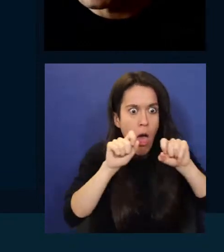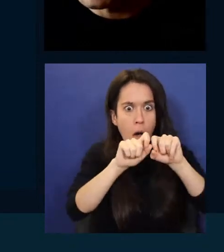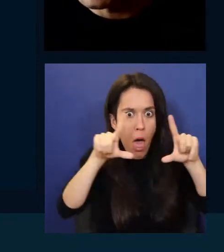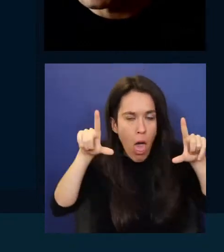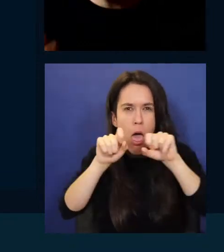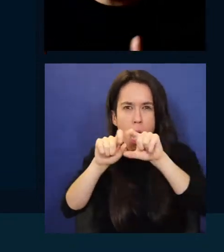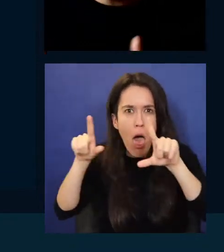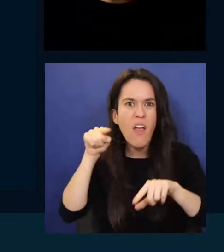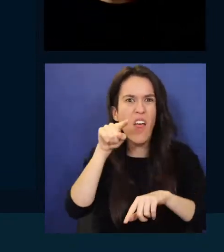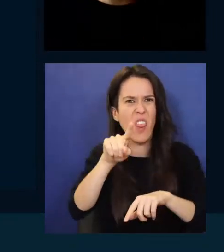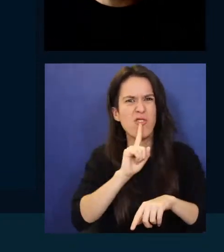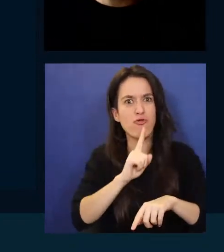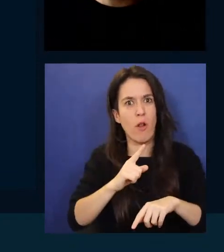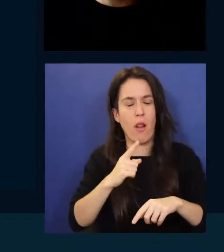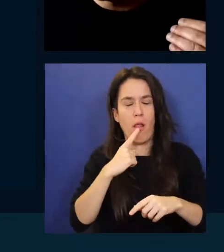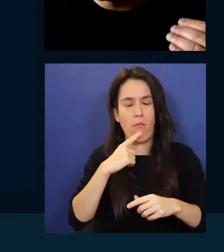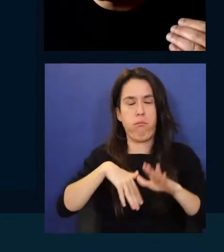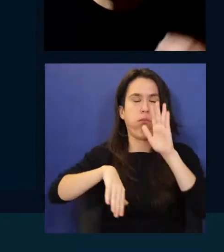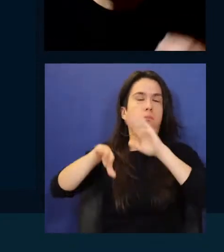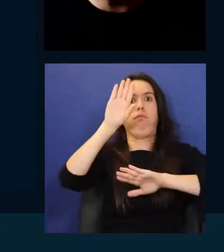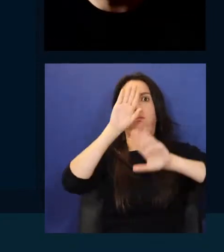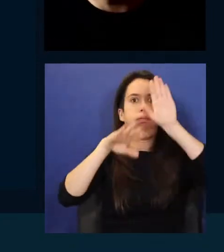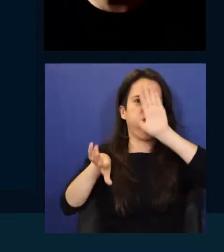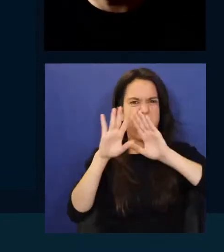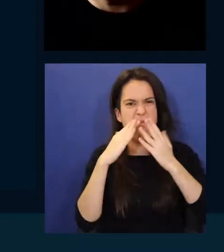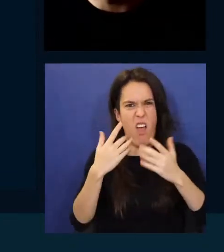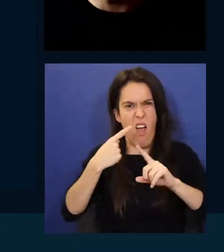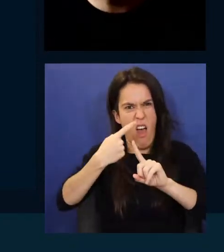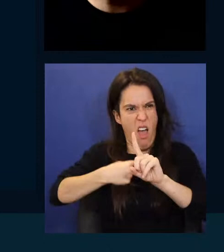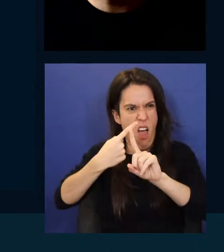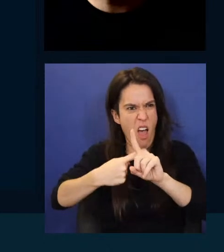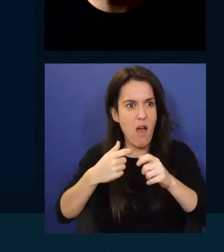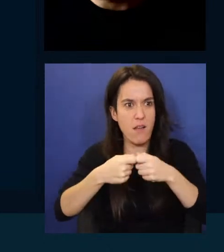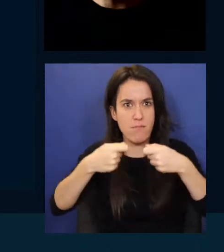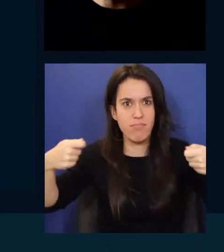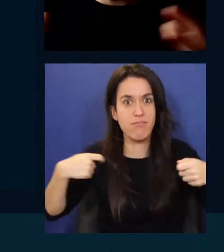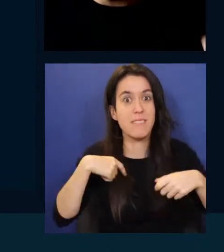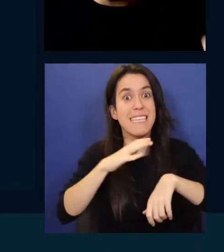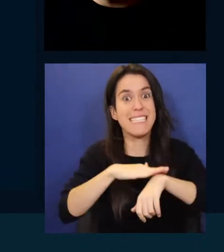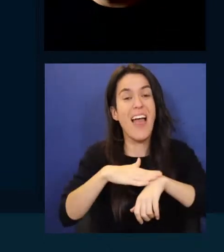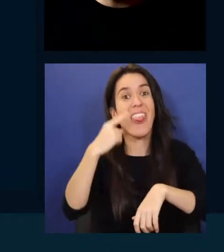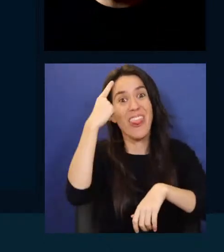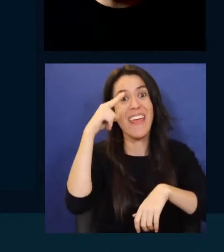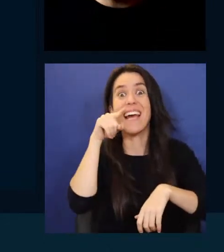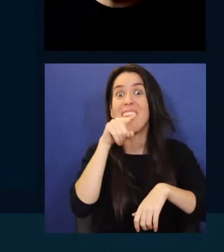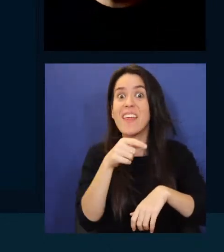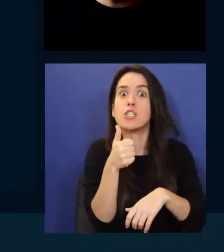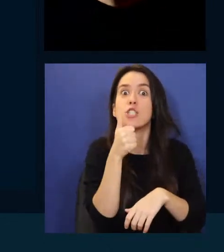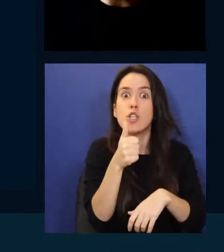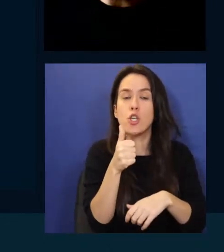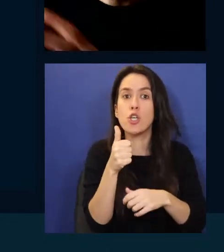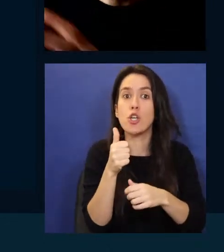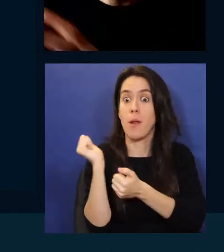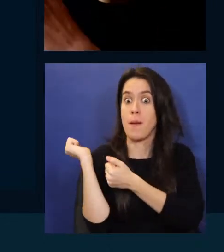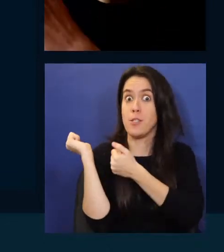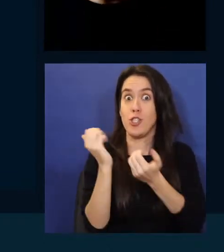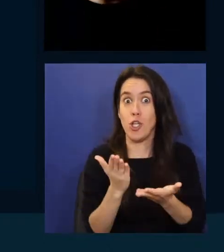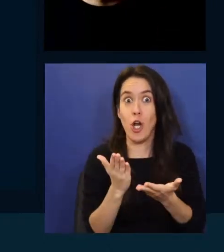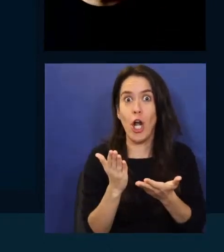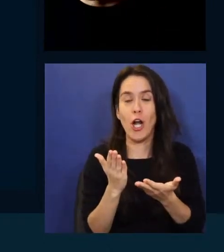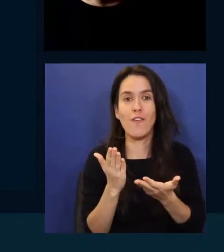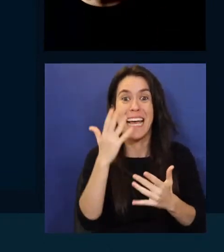what's causing the time to be, several months. And if we can sort of create a service that essentially brings together the data